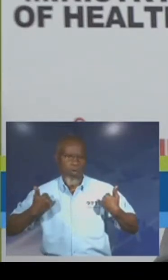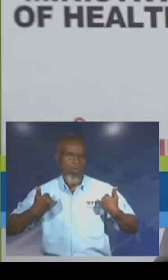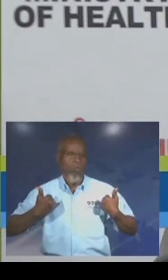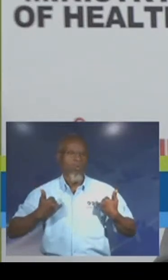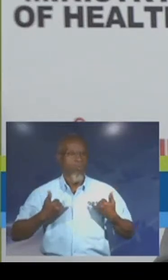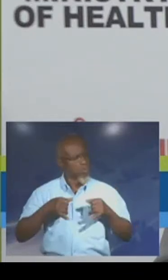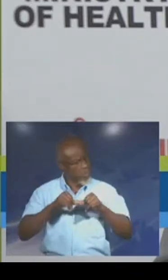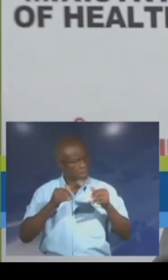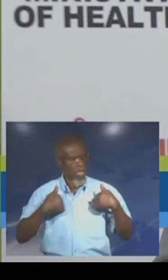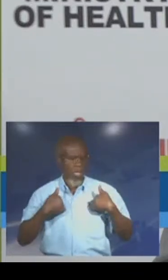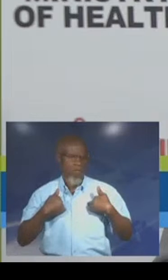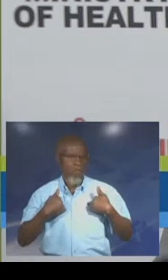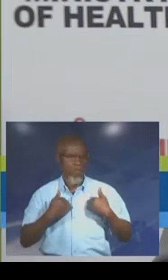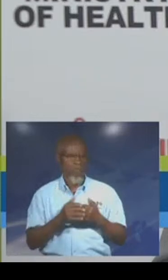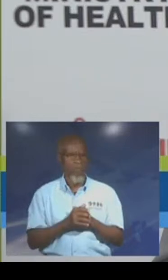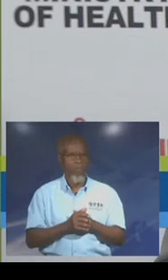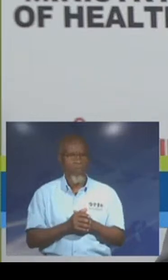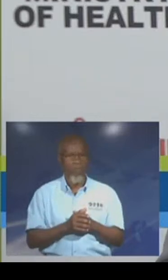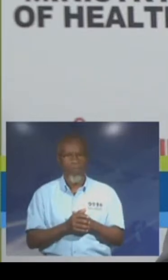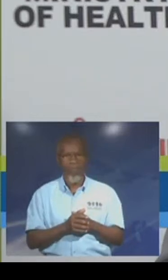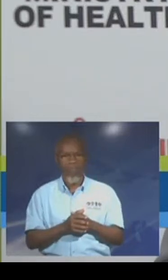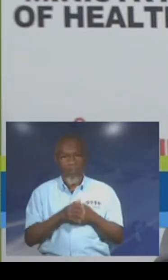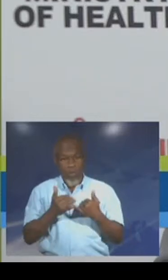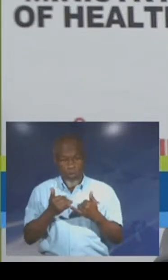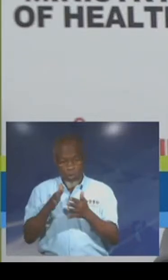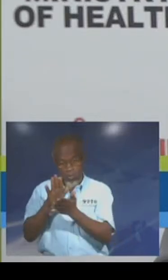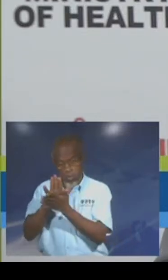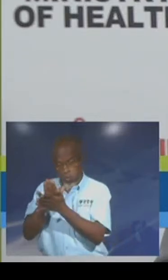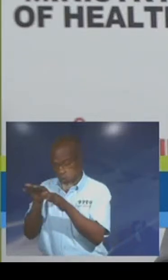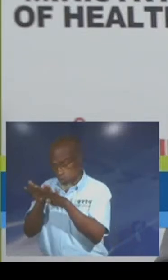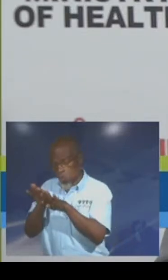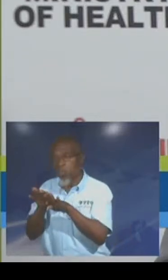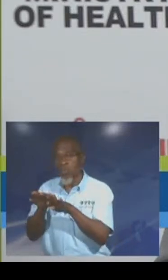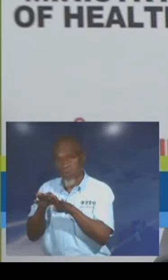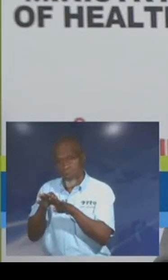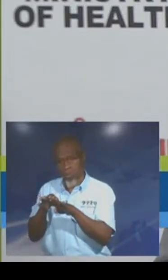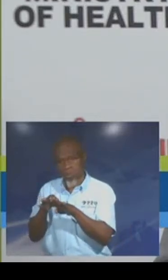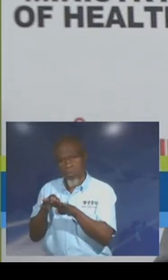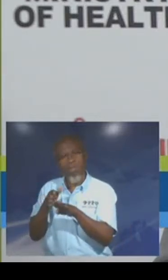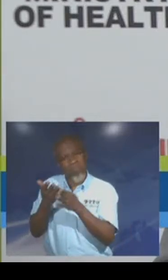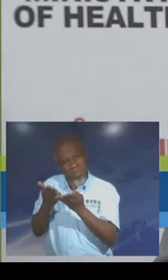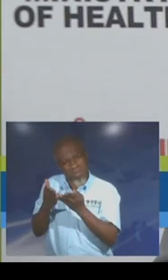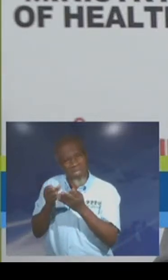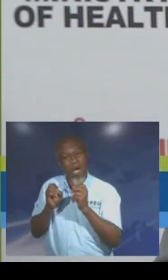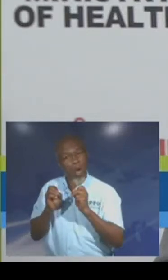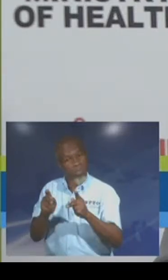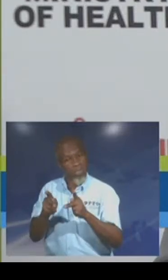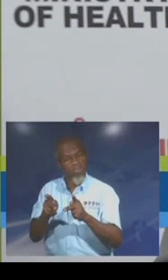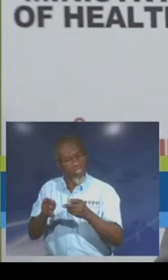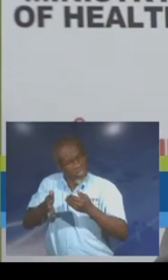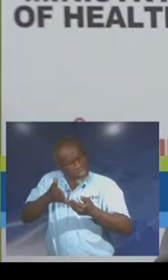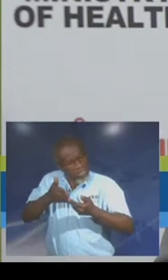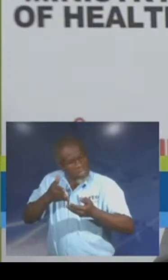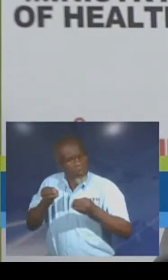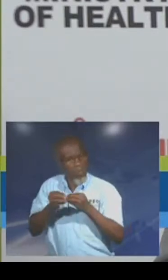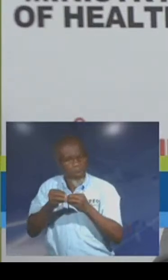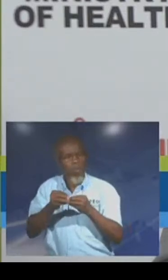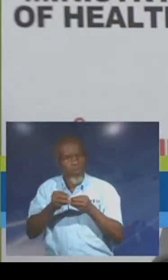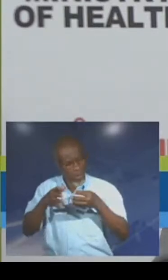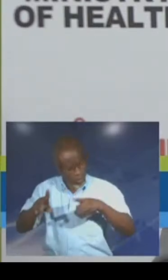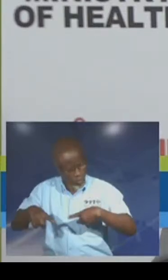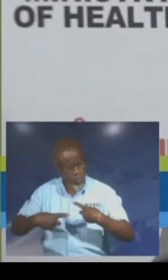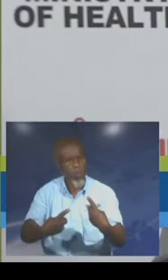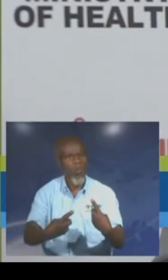is still ongoing. Now that schools are out, maybe it'd be a little more convenient for parents and guardians to take